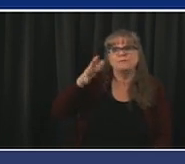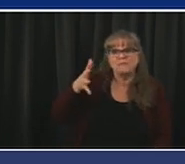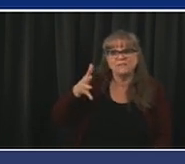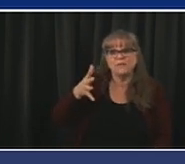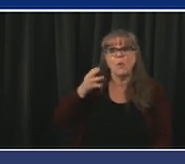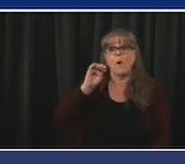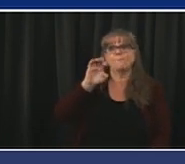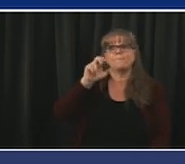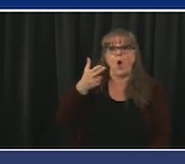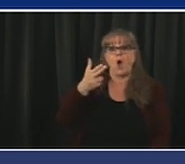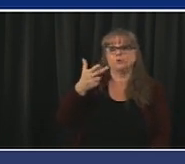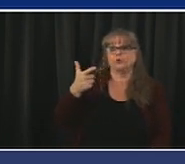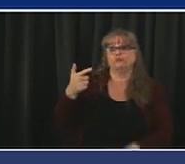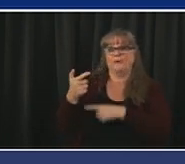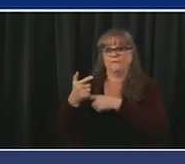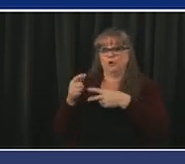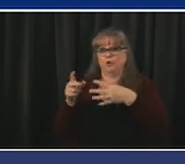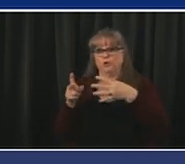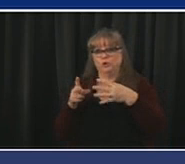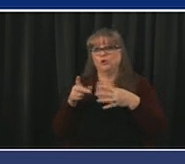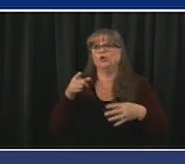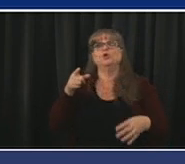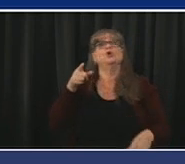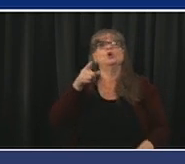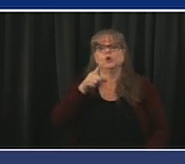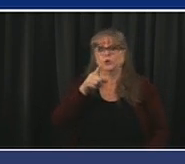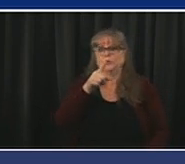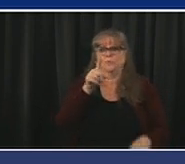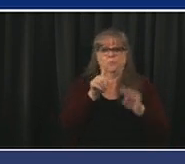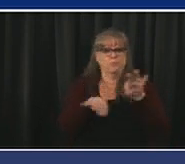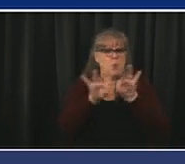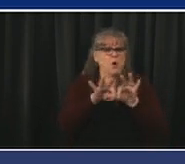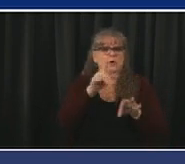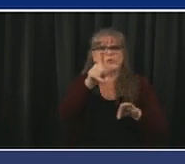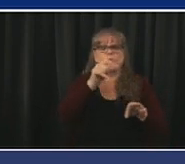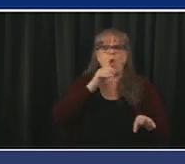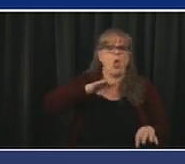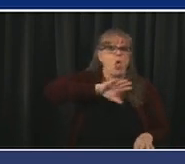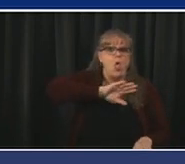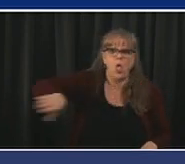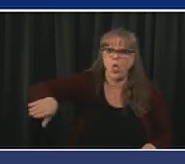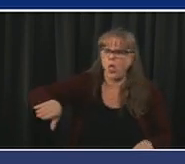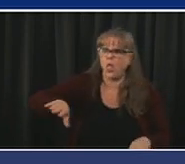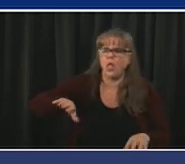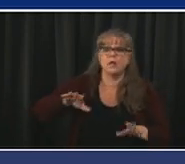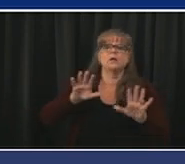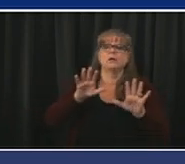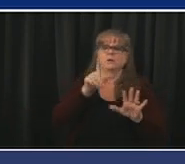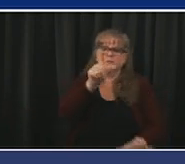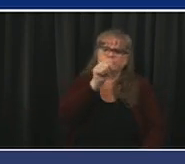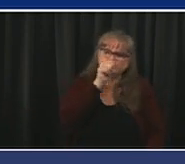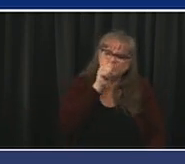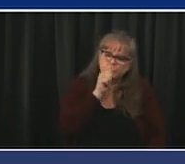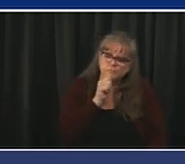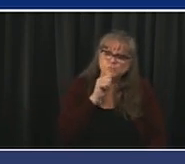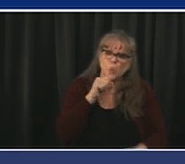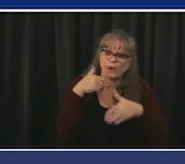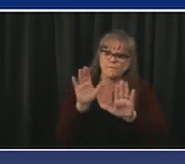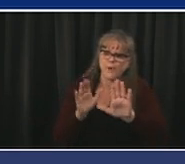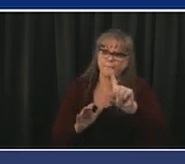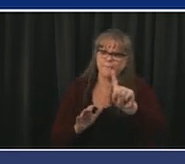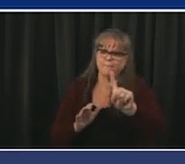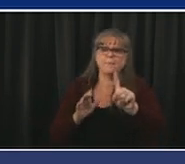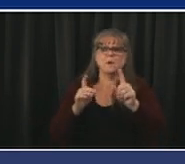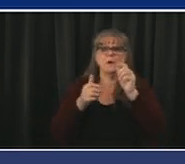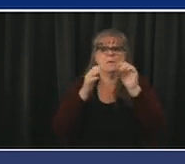the vaccine, but just have a little bit of patience as everybody upgrades. And keep in mind that right now we're focused on 70 and up and then 65 to